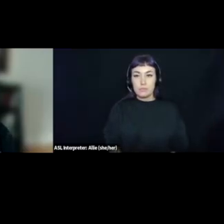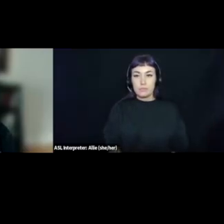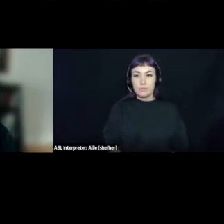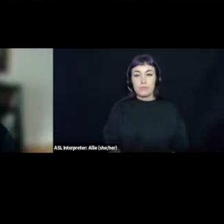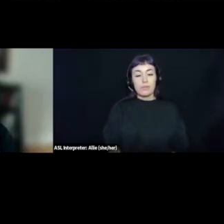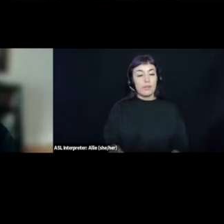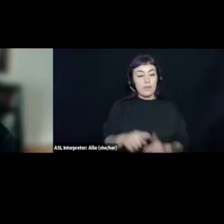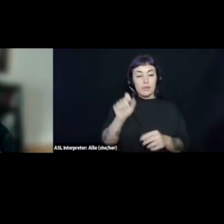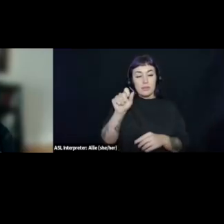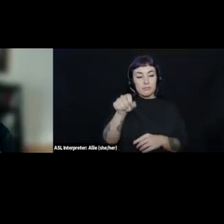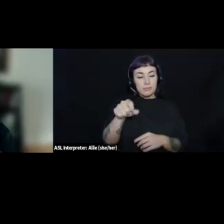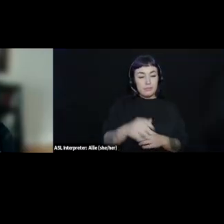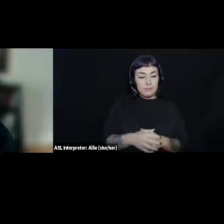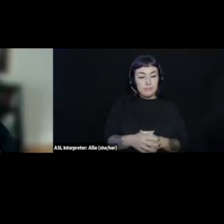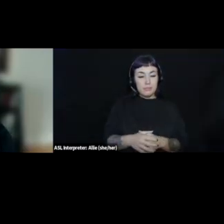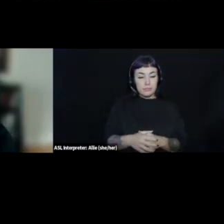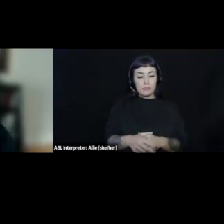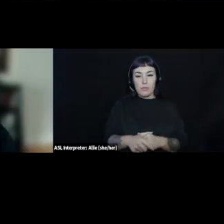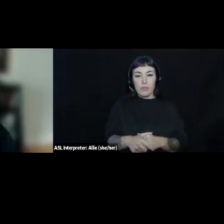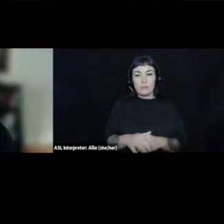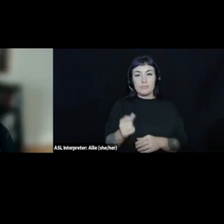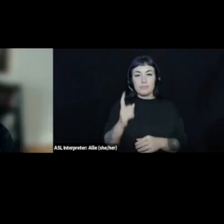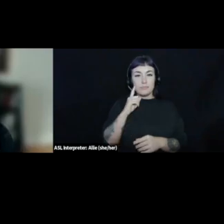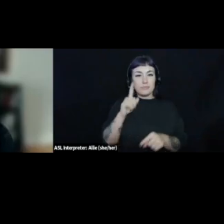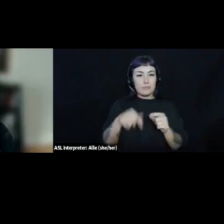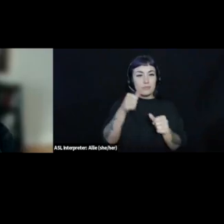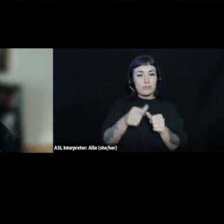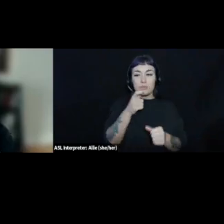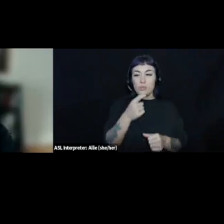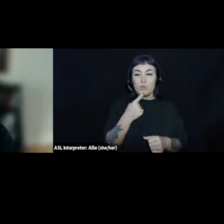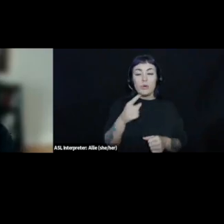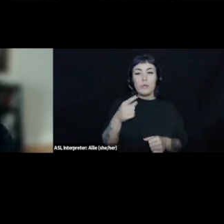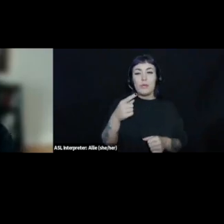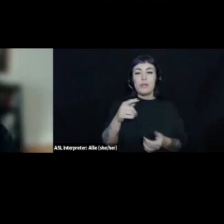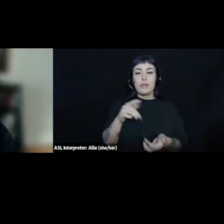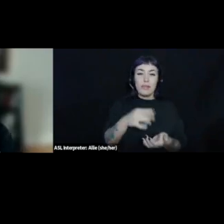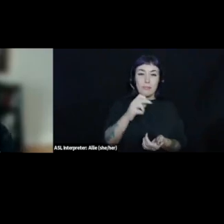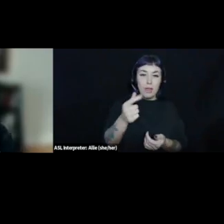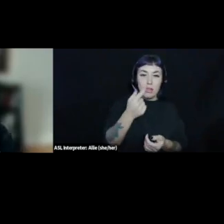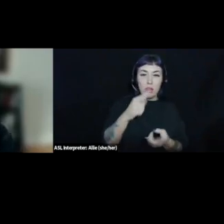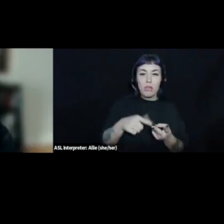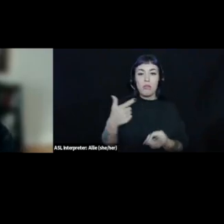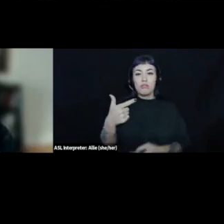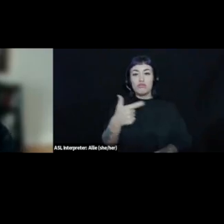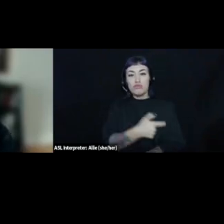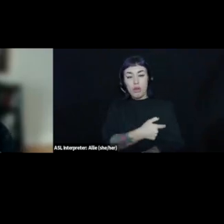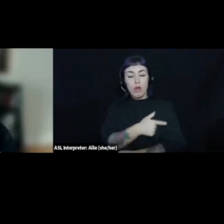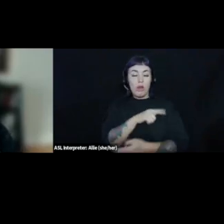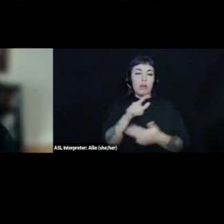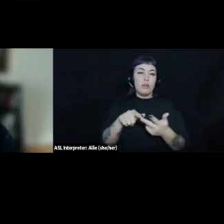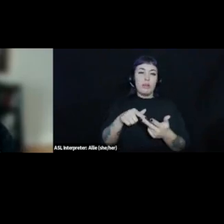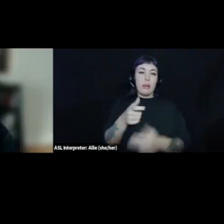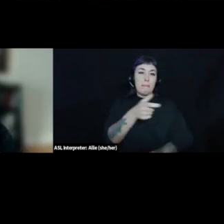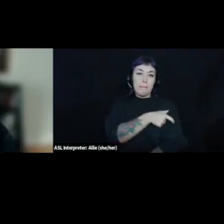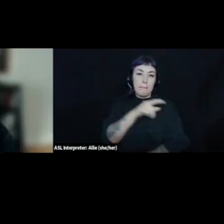So, but yeah, as I heard, I can't remember who said it, but like the pill, the shot, the patch, we